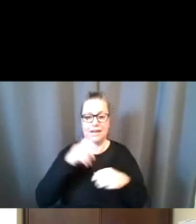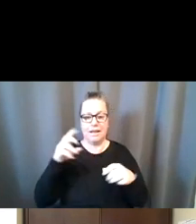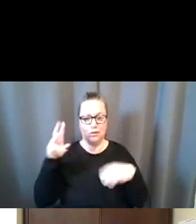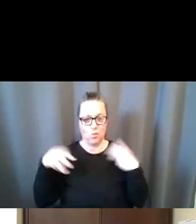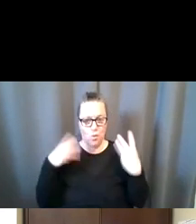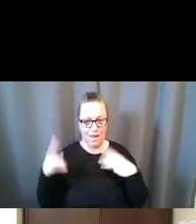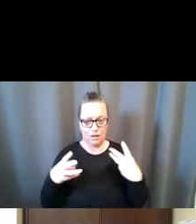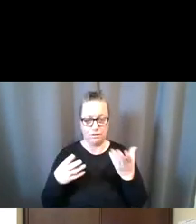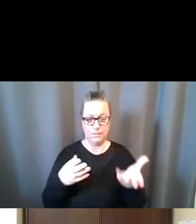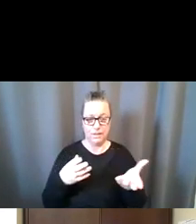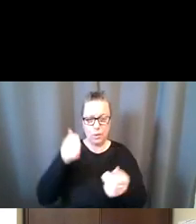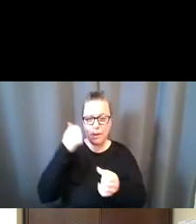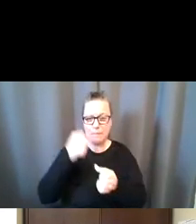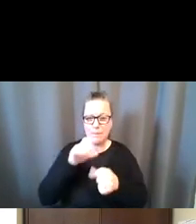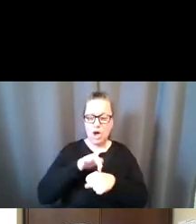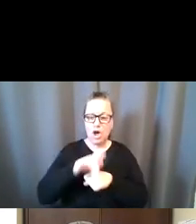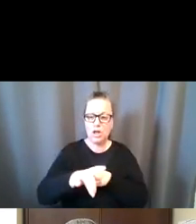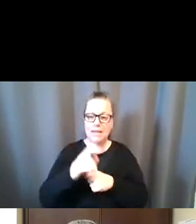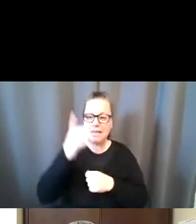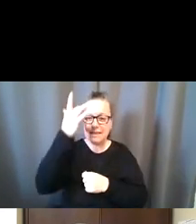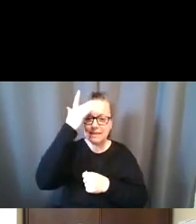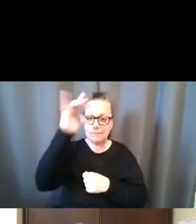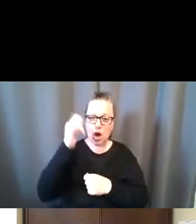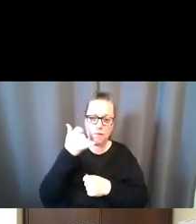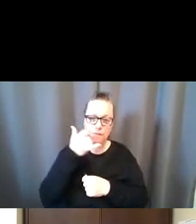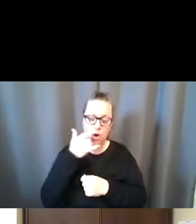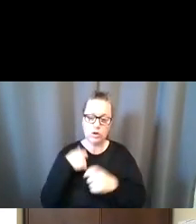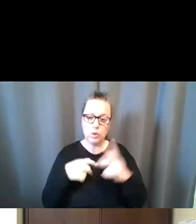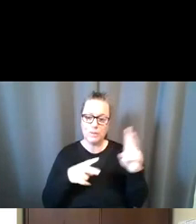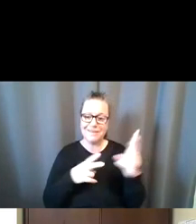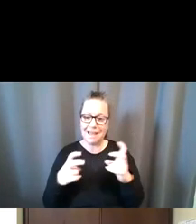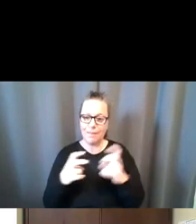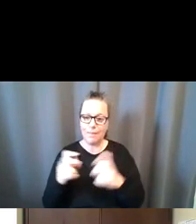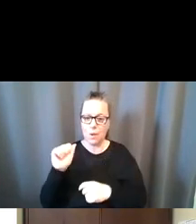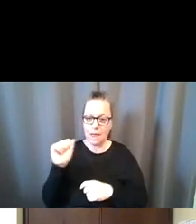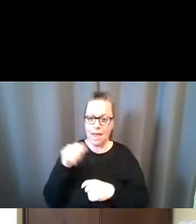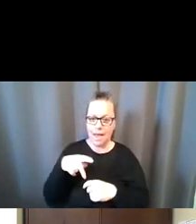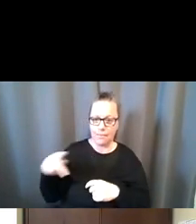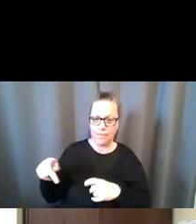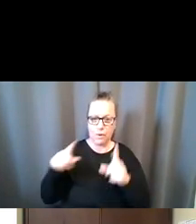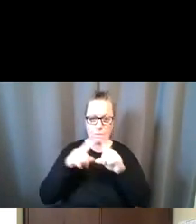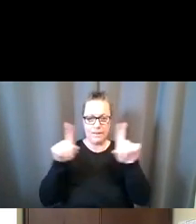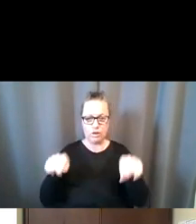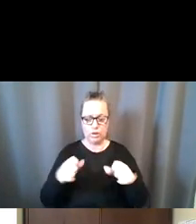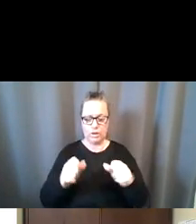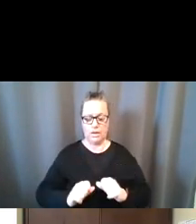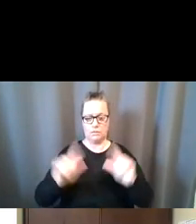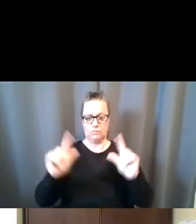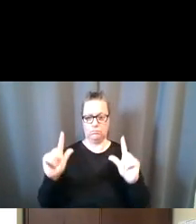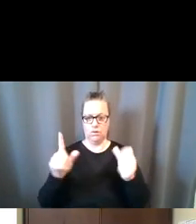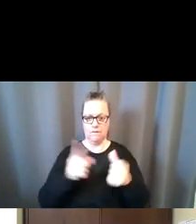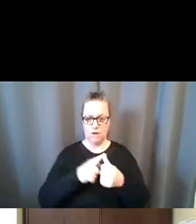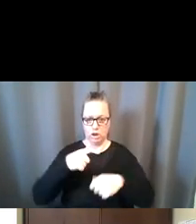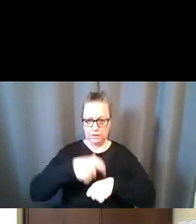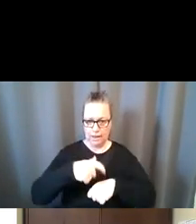remember these early smartphones. When you would download an app, there would be a screen that would pop up the first time you started to use